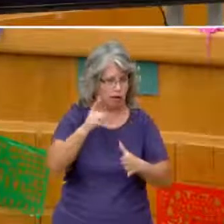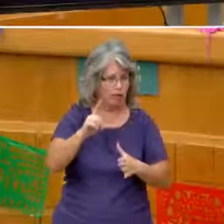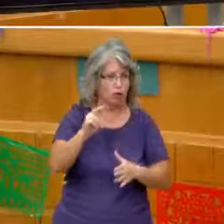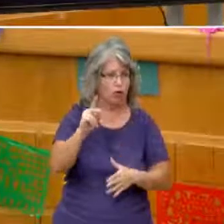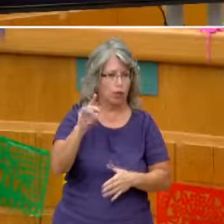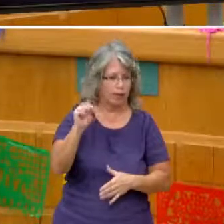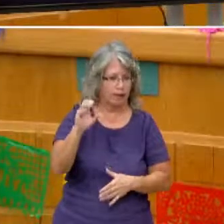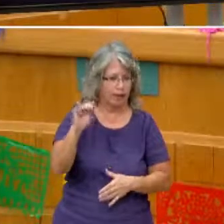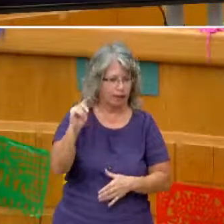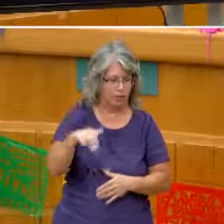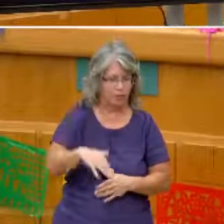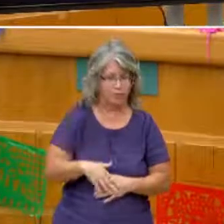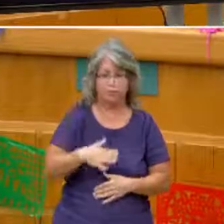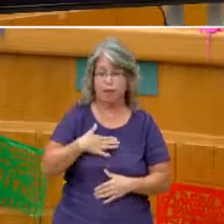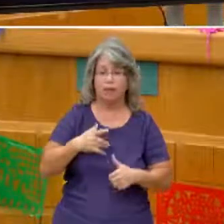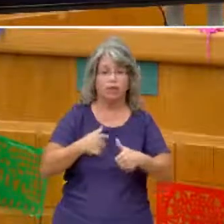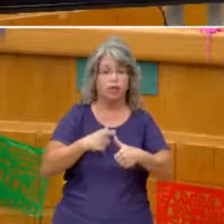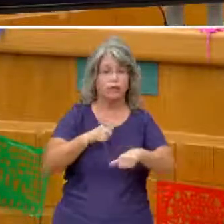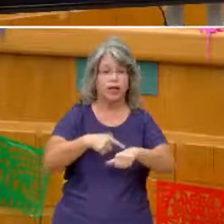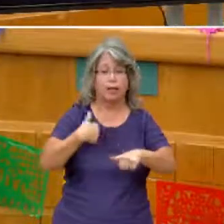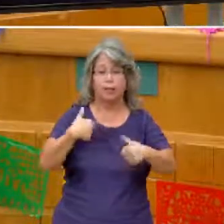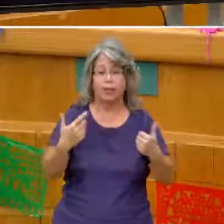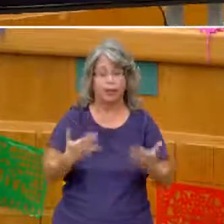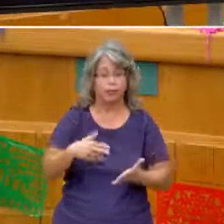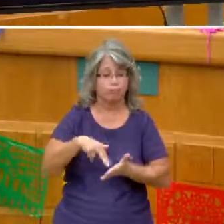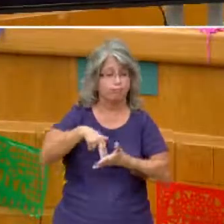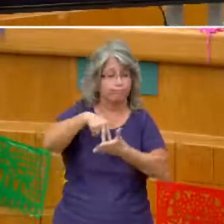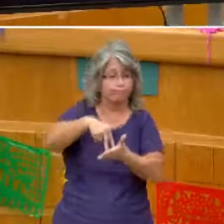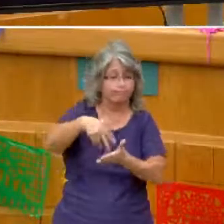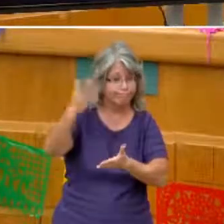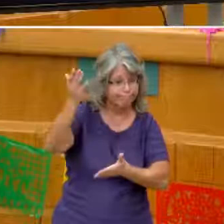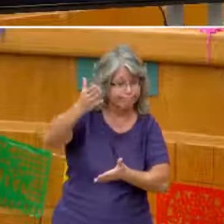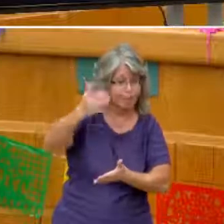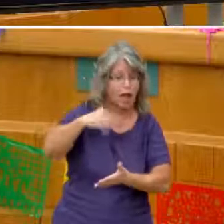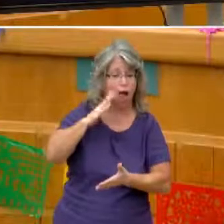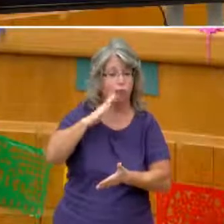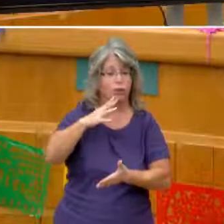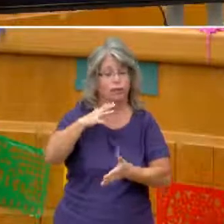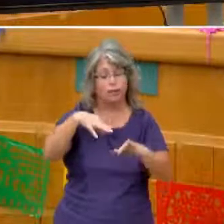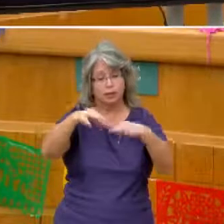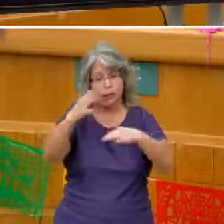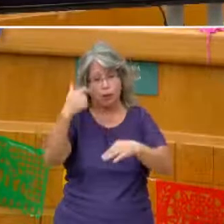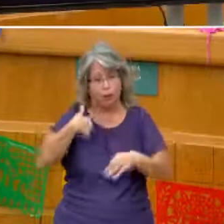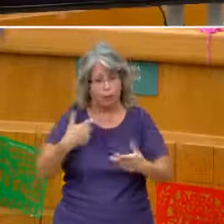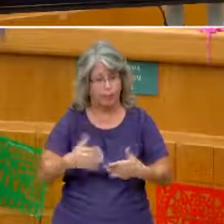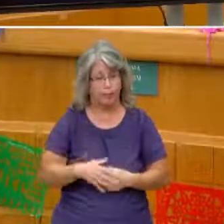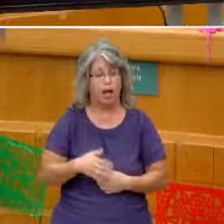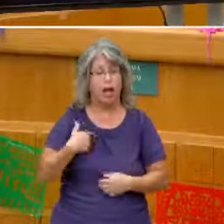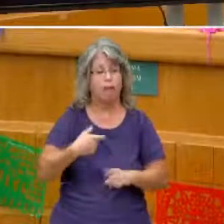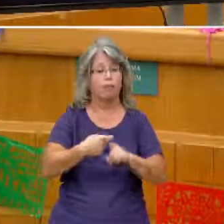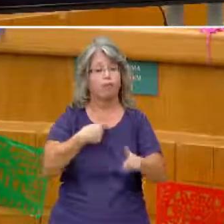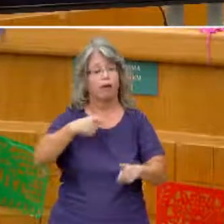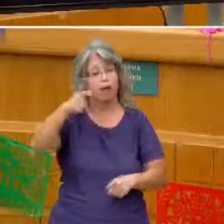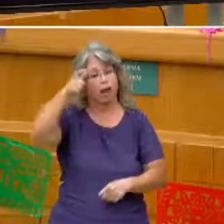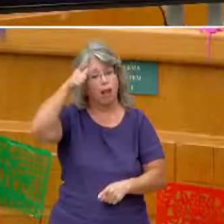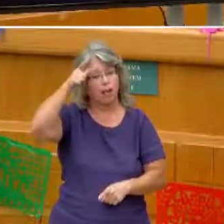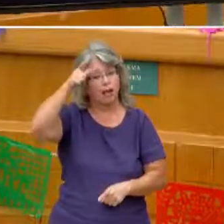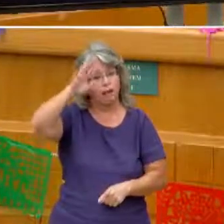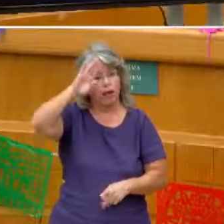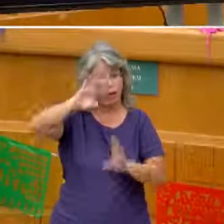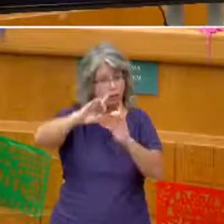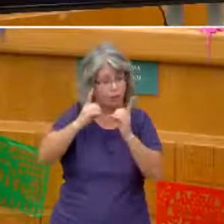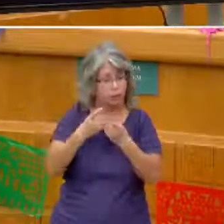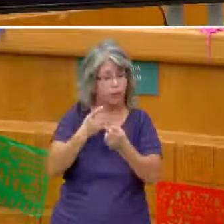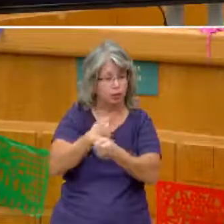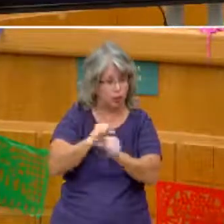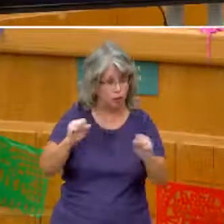this podium, I will briefly address who I am and why I'm here. I'm a veteran of Lubbock Fire Rescue and retired after 31 years